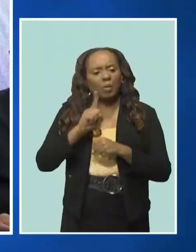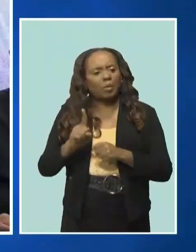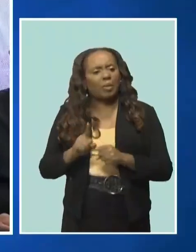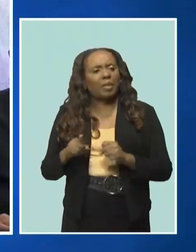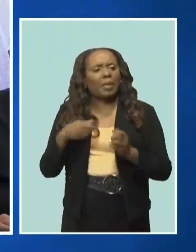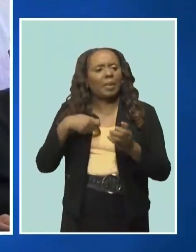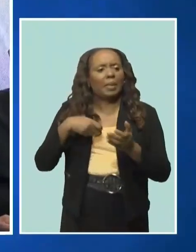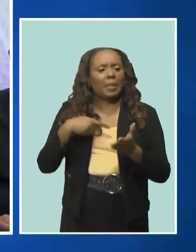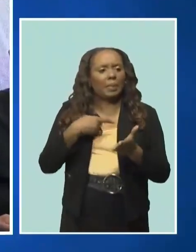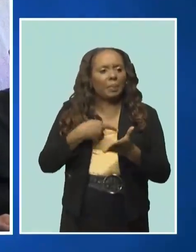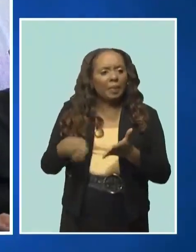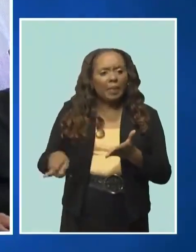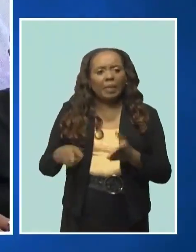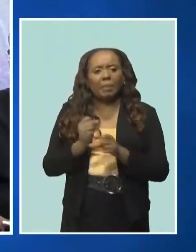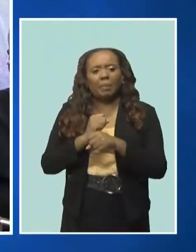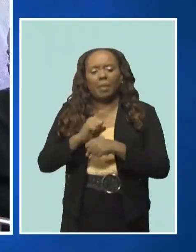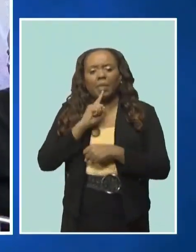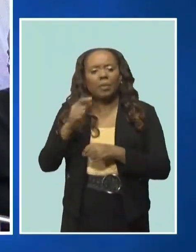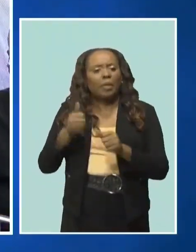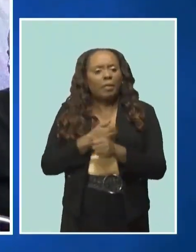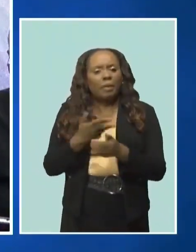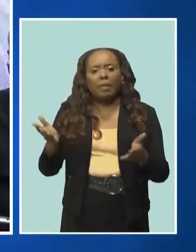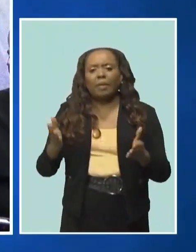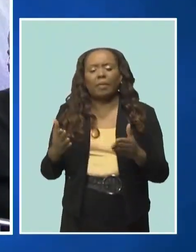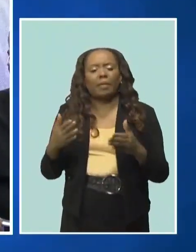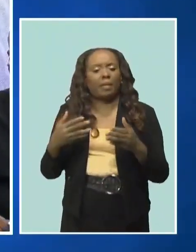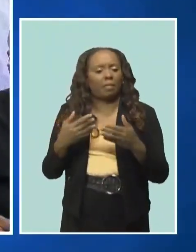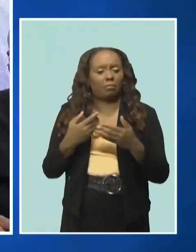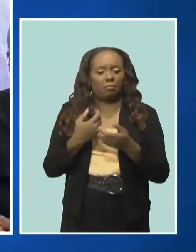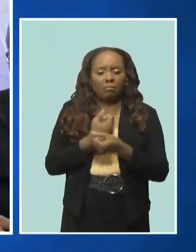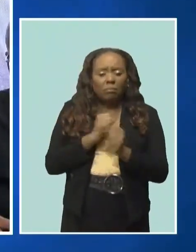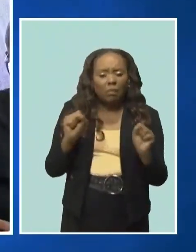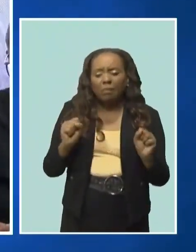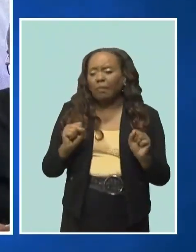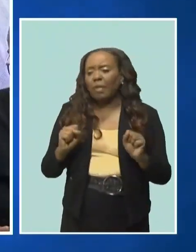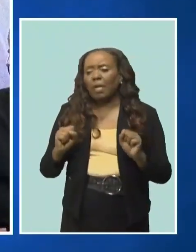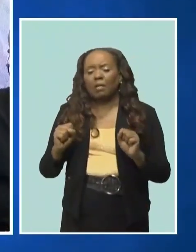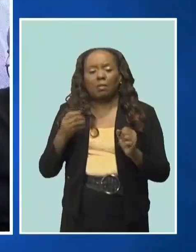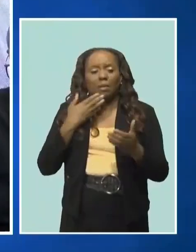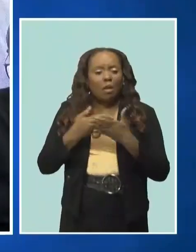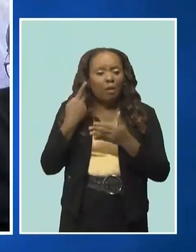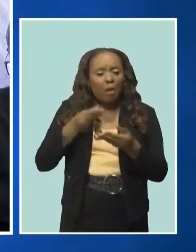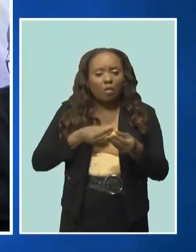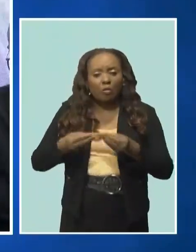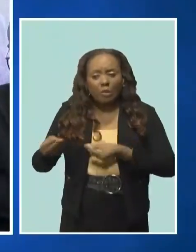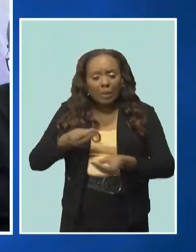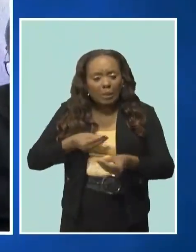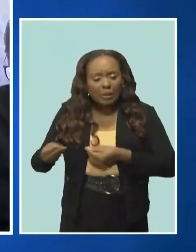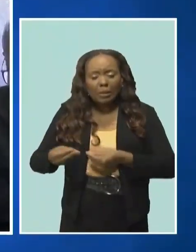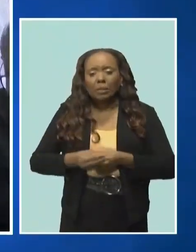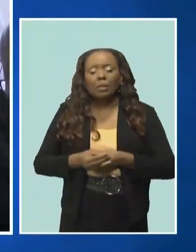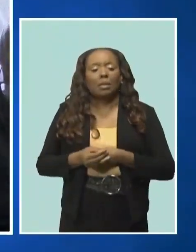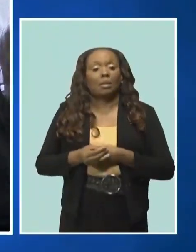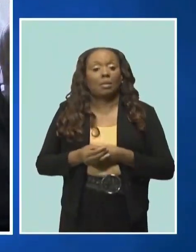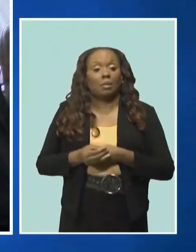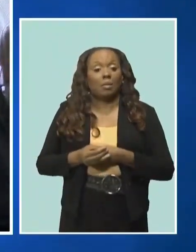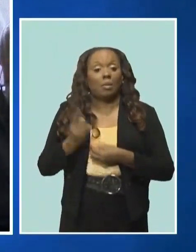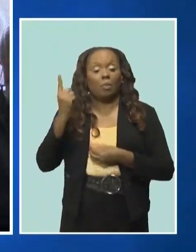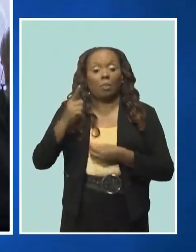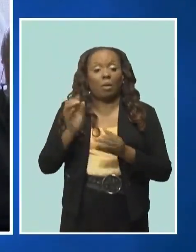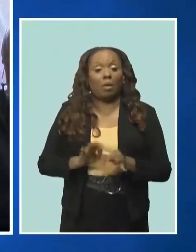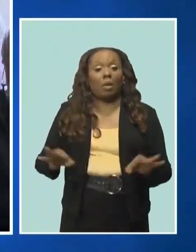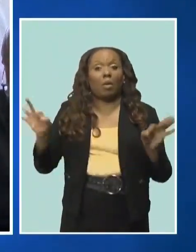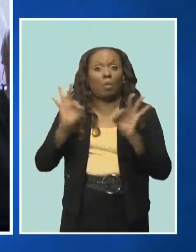and secure so that they can conduct the trade that they need to. And so one of the key objectives of the National